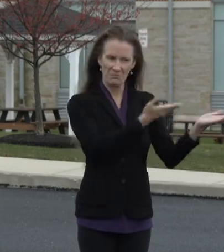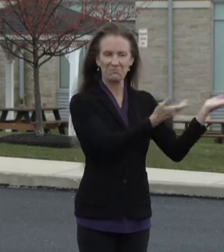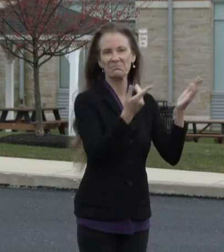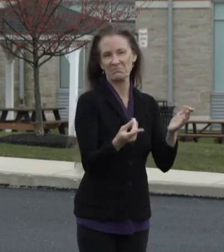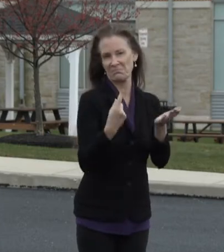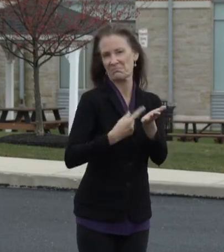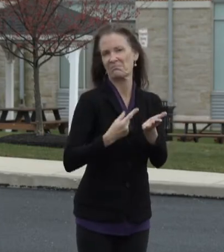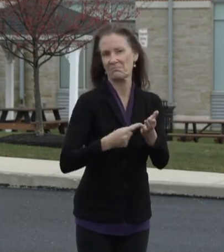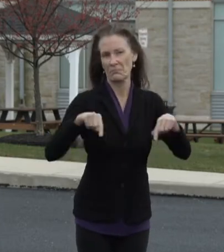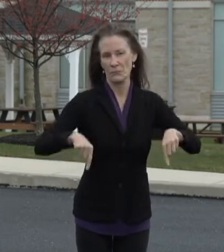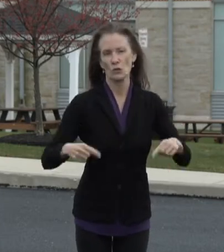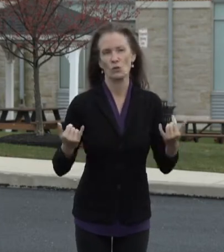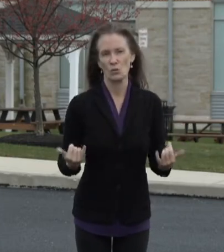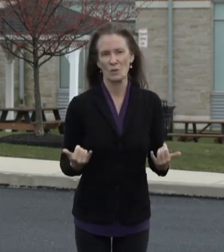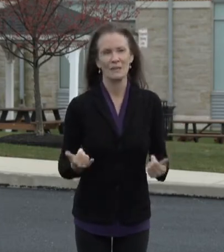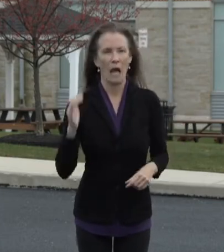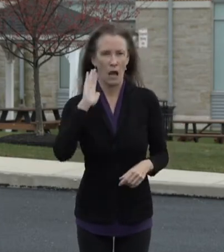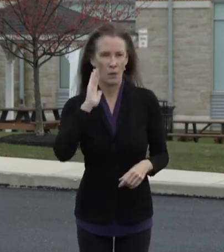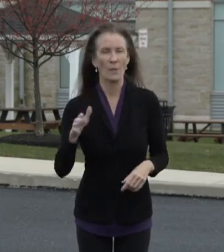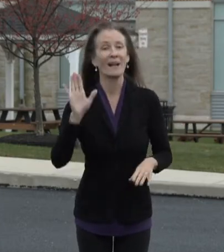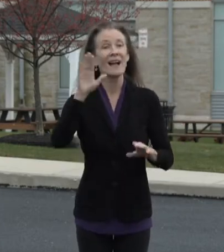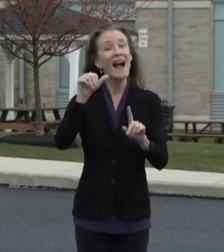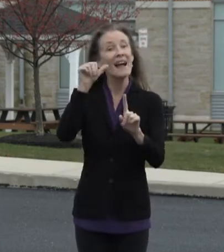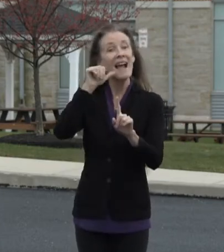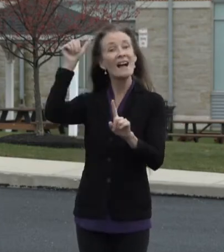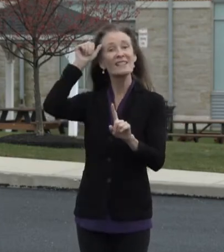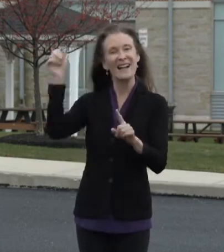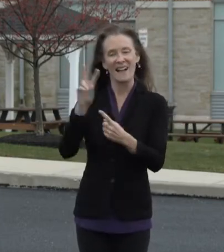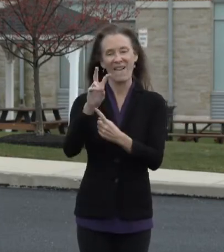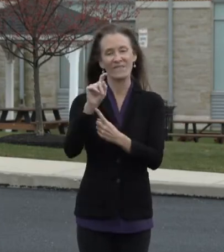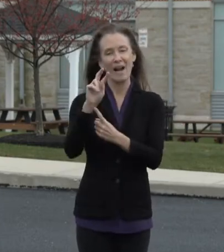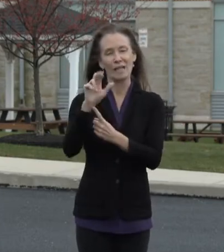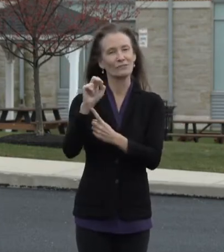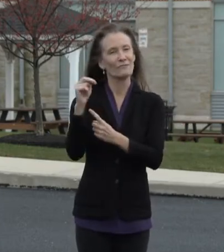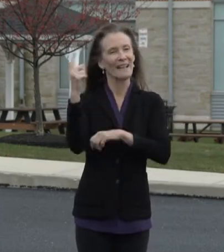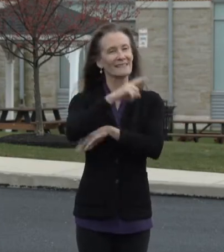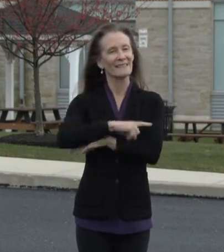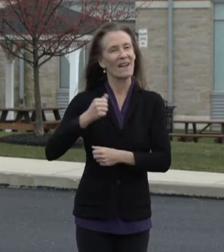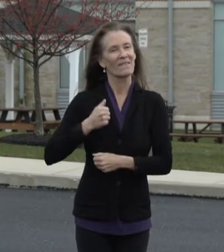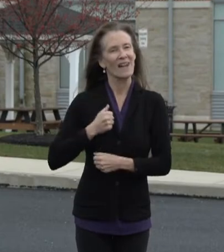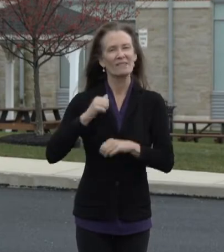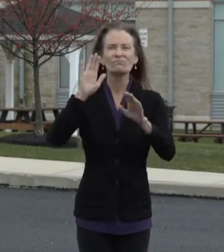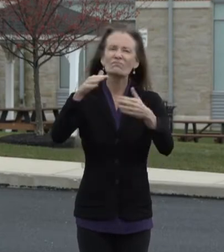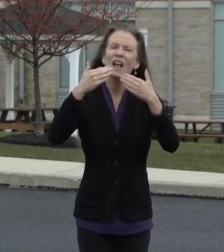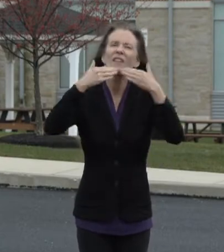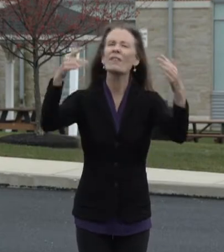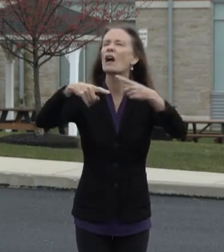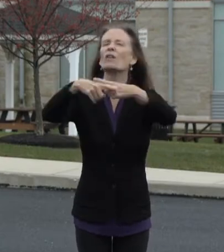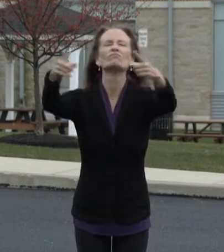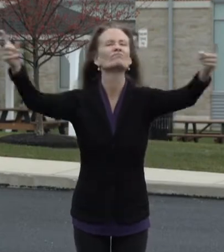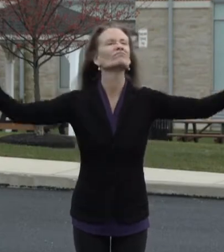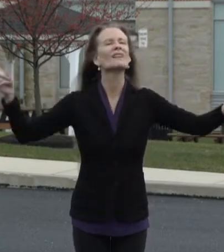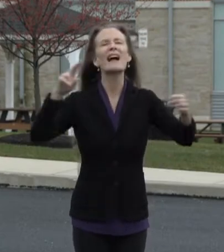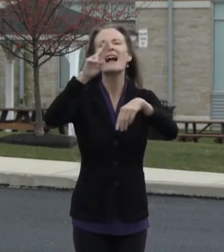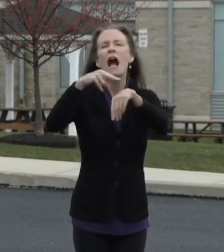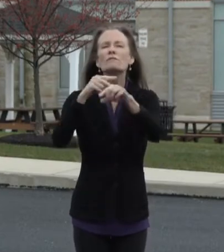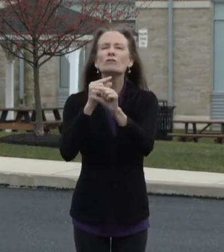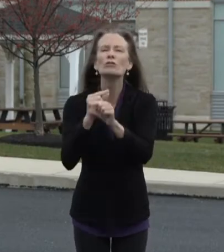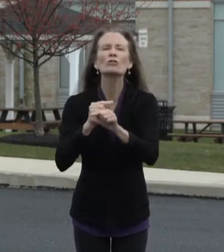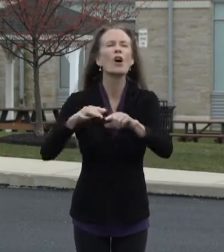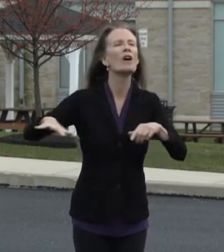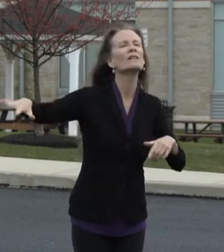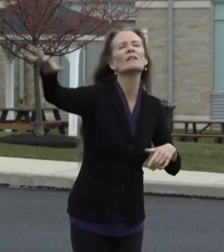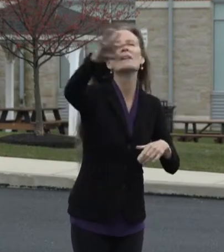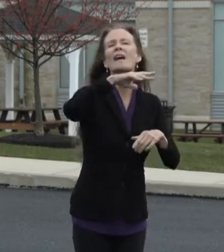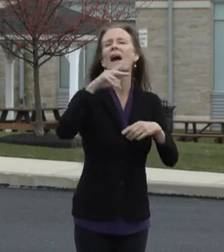service and sacrifice to our country and our state. The Pennsylvania National Guard has been absolutely vital